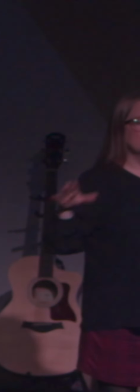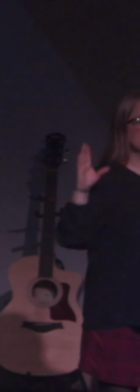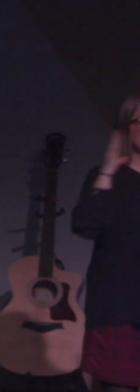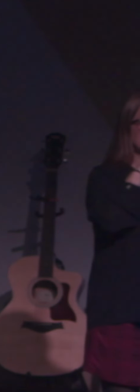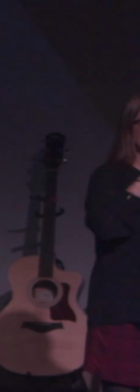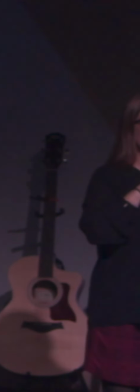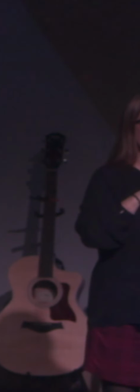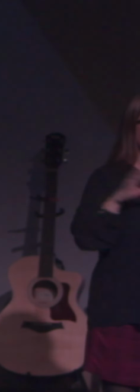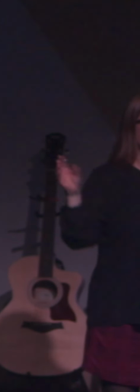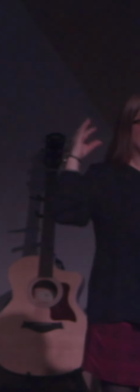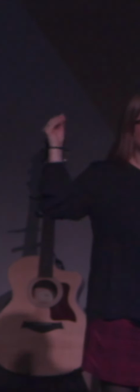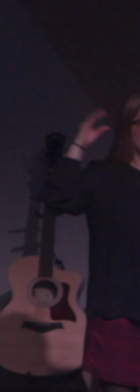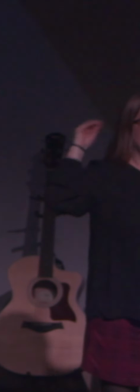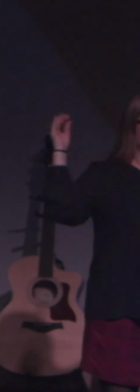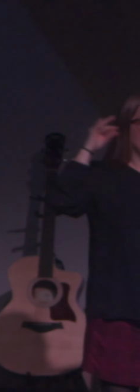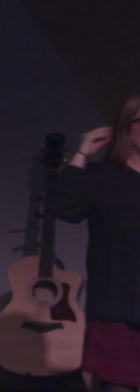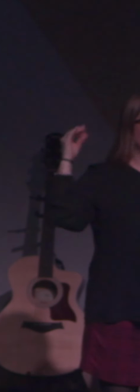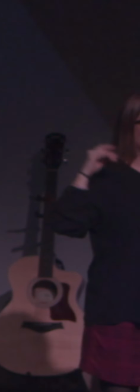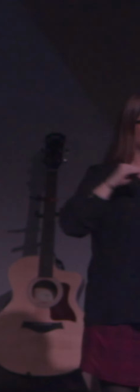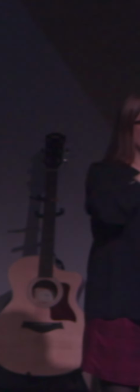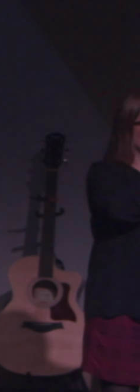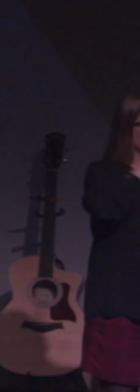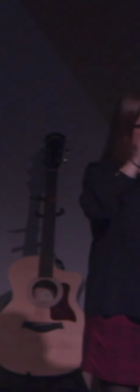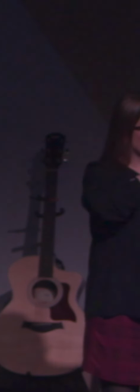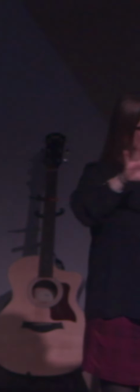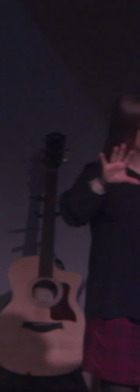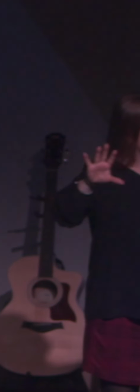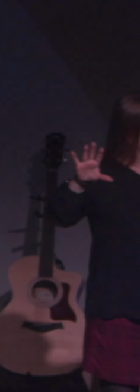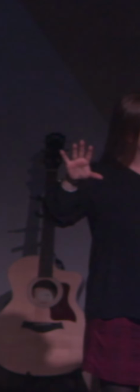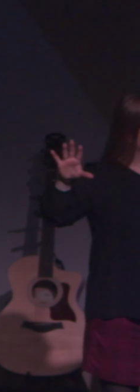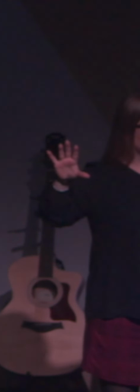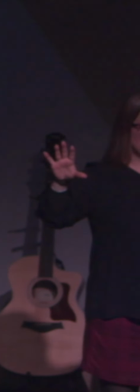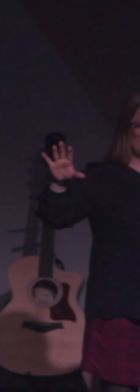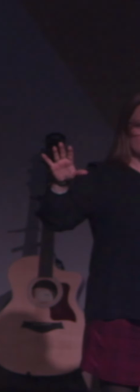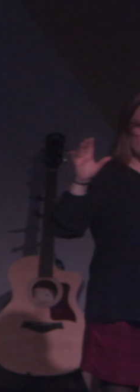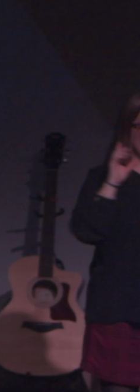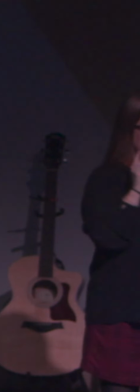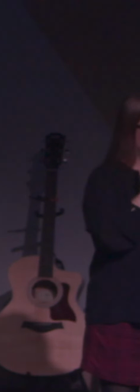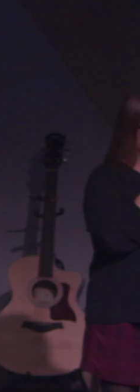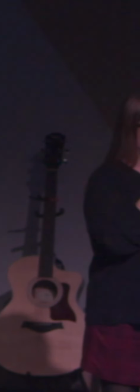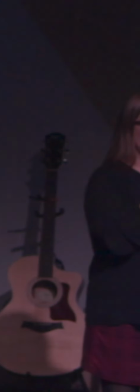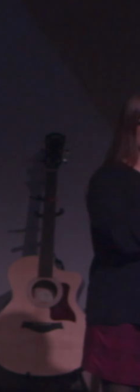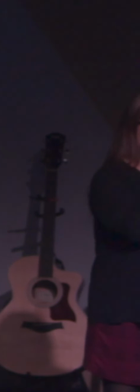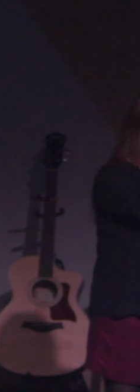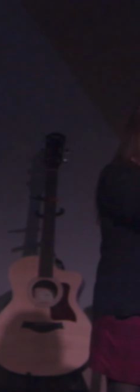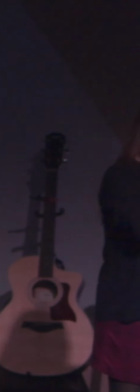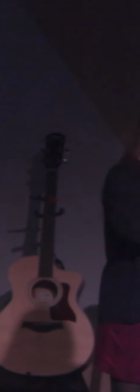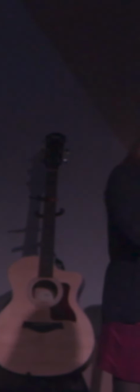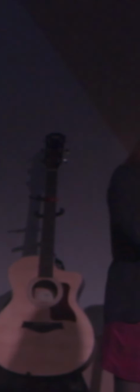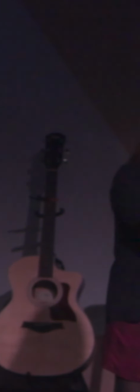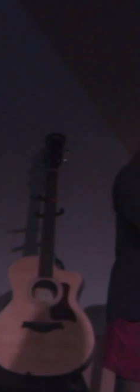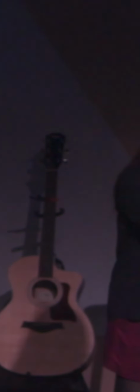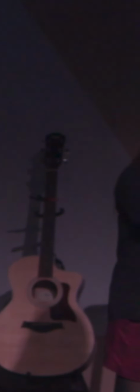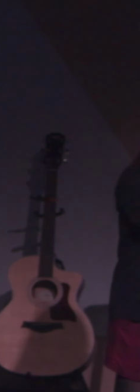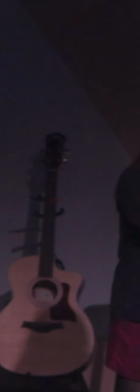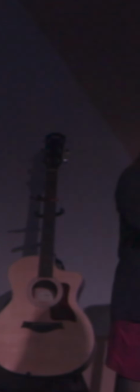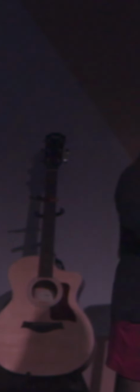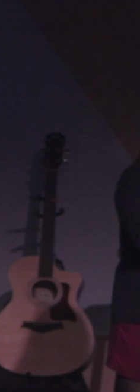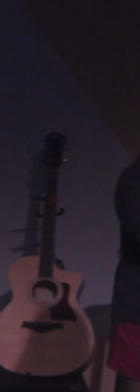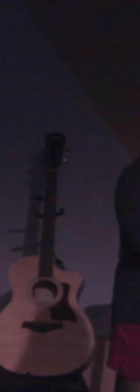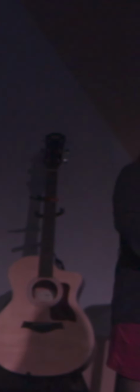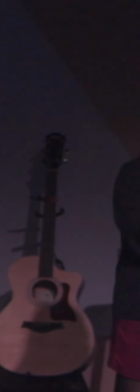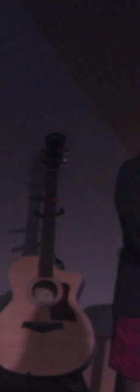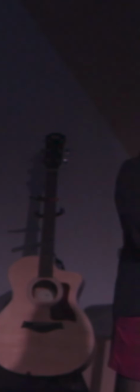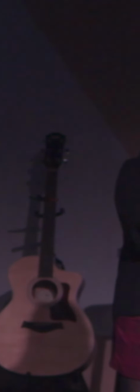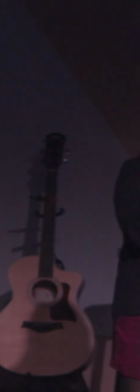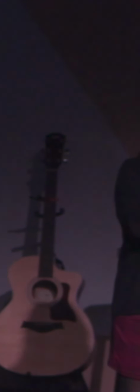it's all there in this giant picture. And it's in that moment. I'll tell you right now, that's the beginning of Simple Church right there. It's